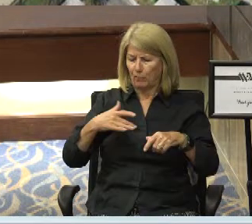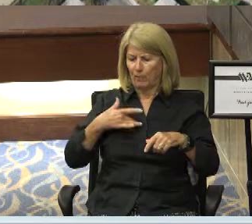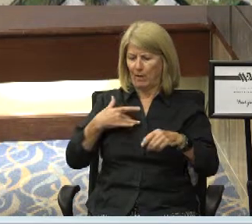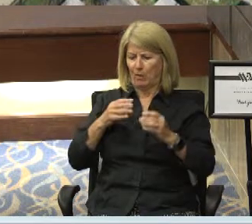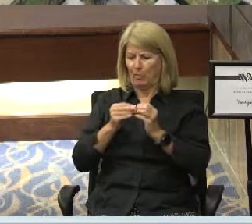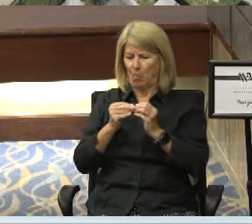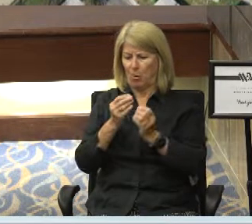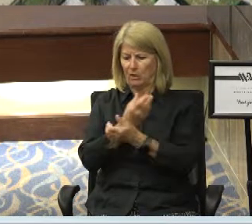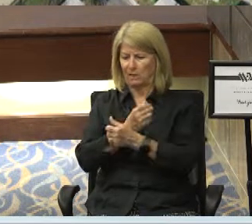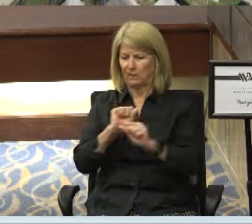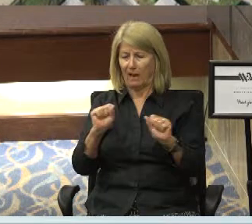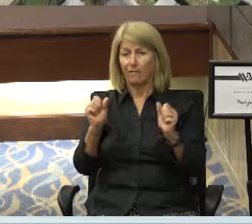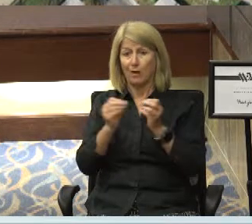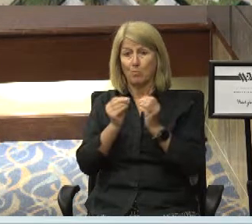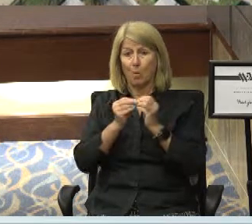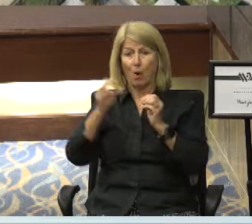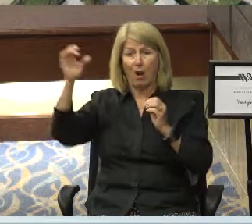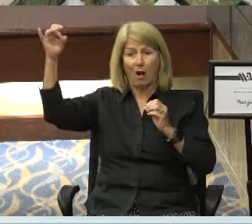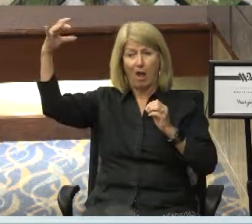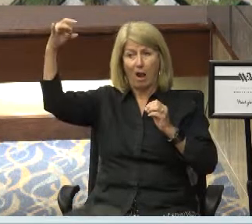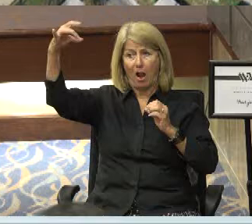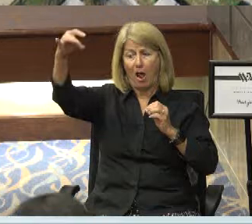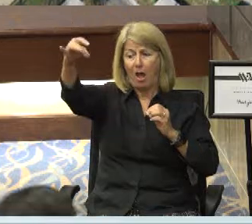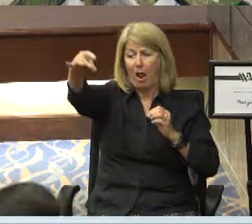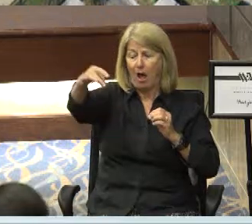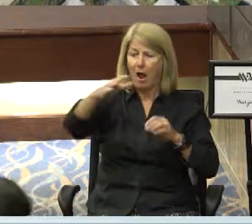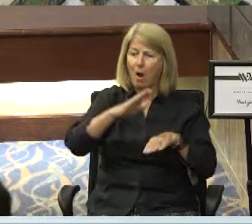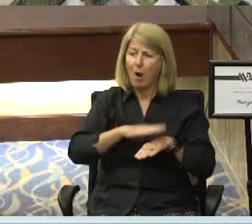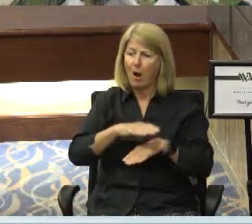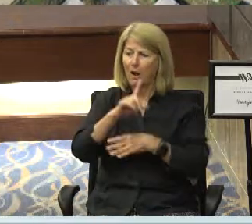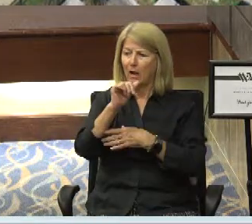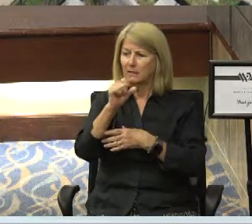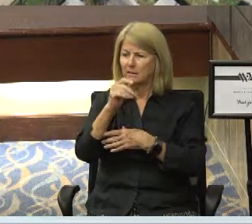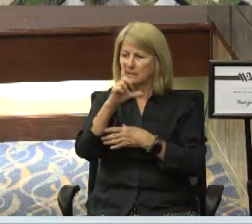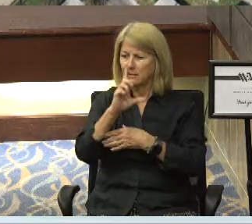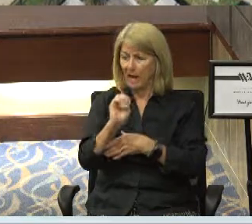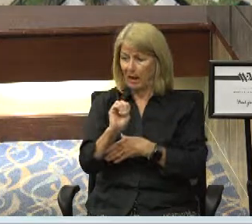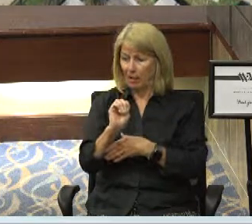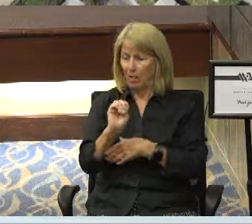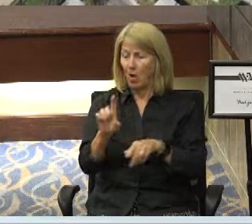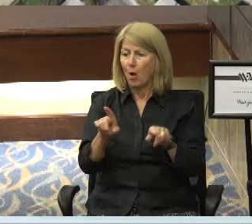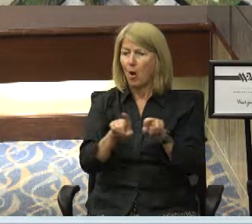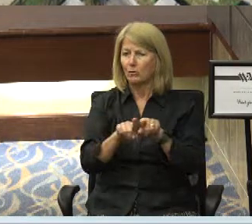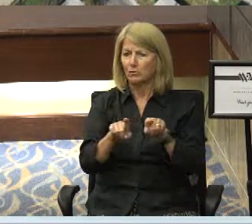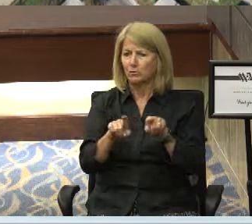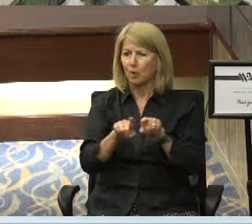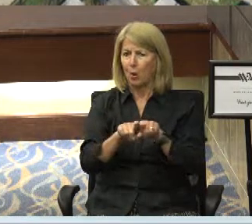I think more lights need to be all up and down LaSalle. Also,